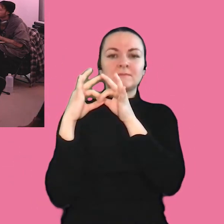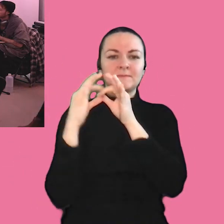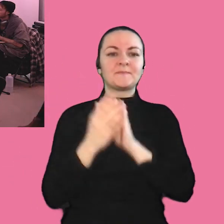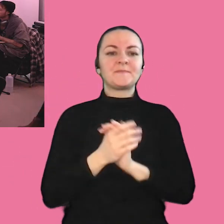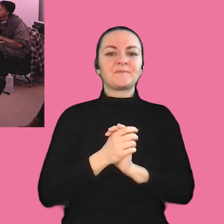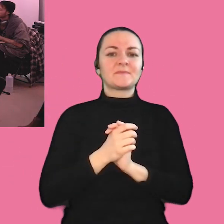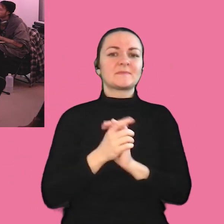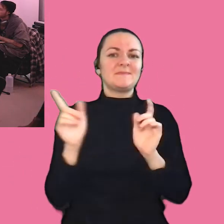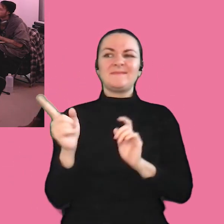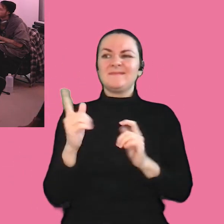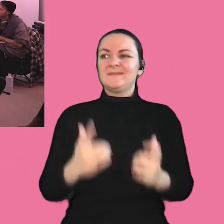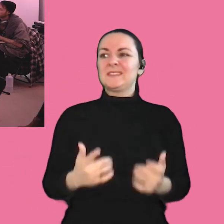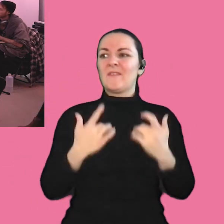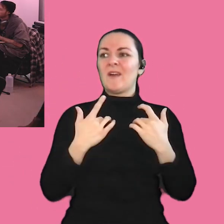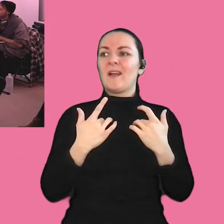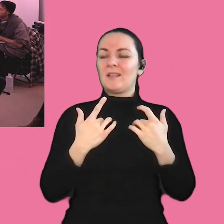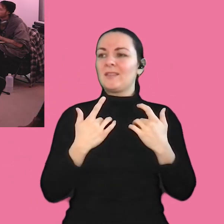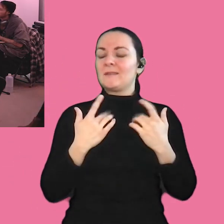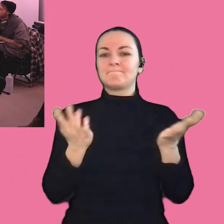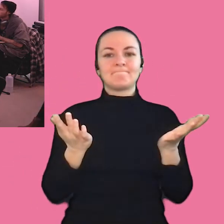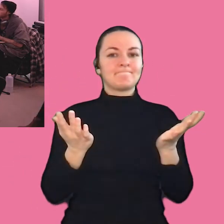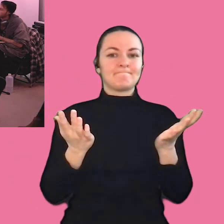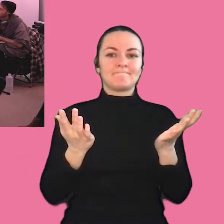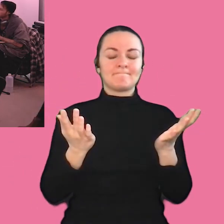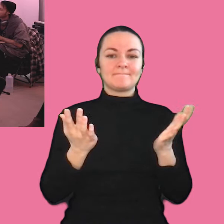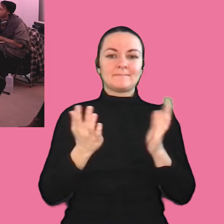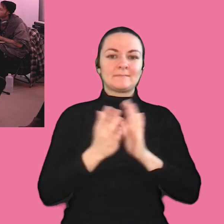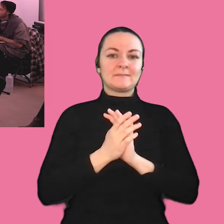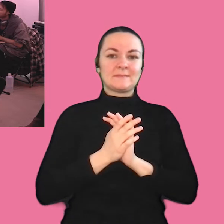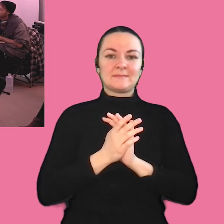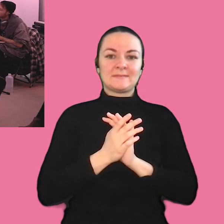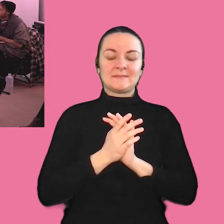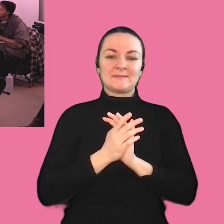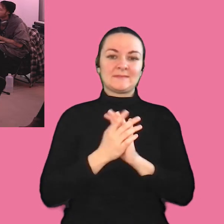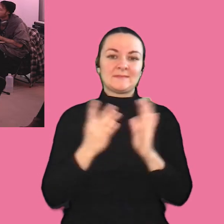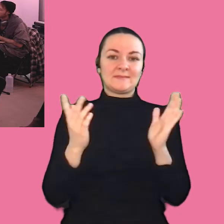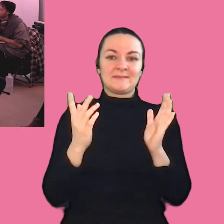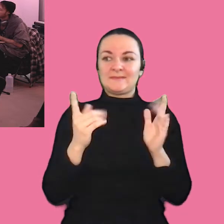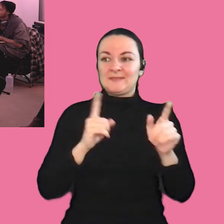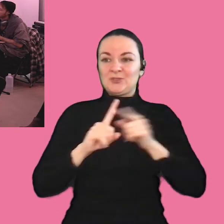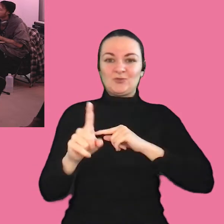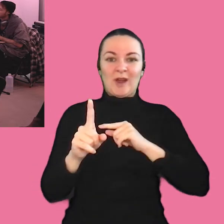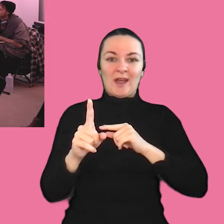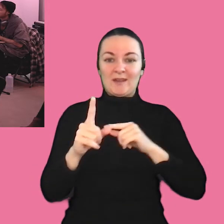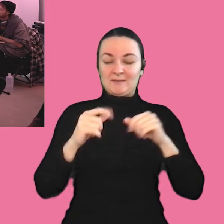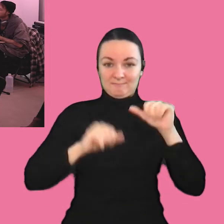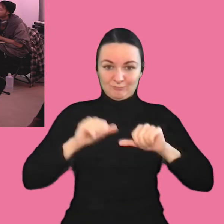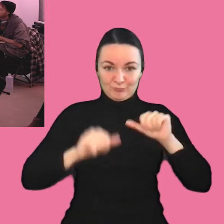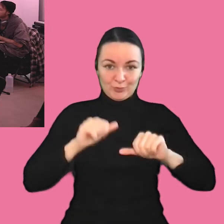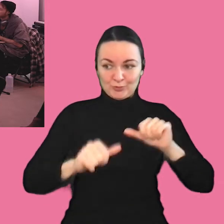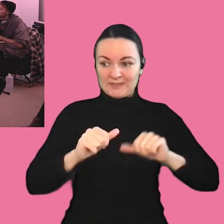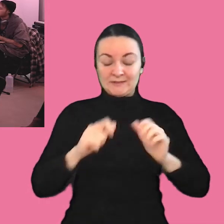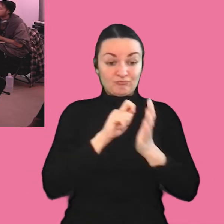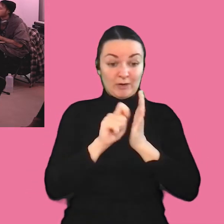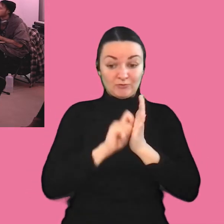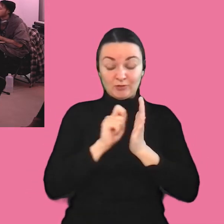But I was really inspired by Darren's book, and I felt that reading it was a really good way to connect